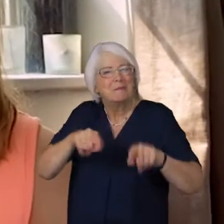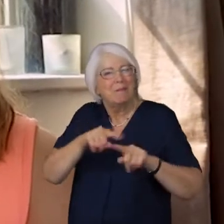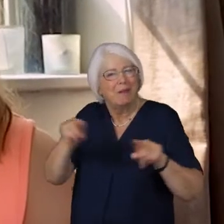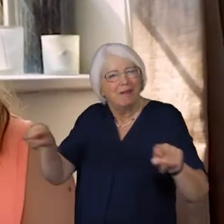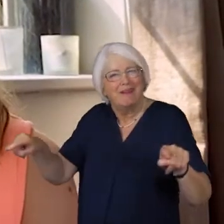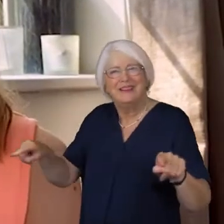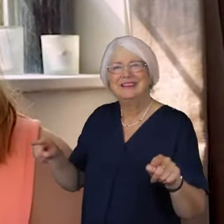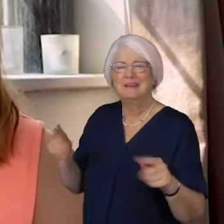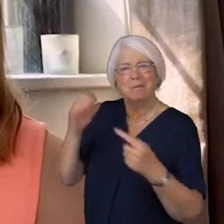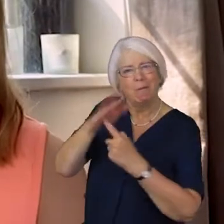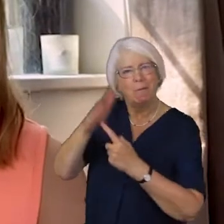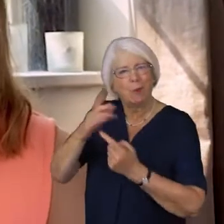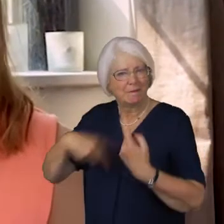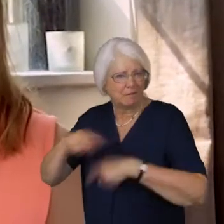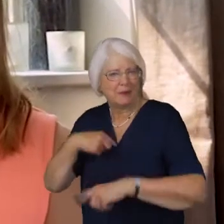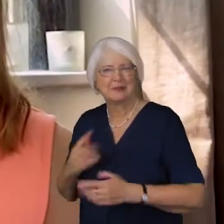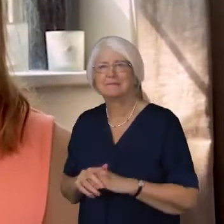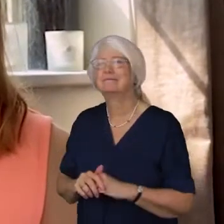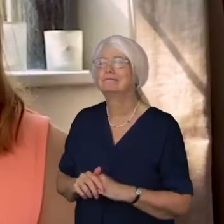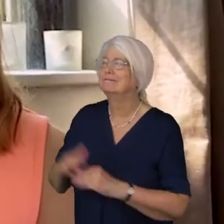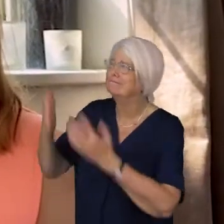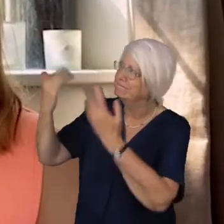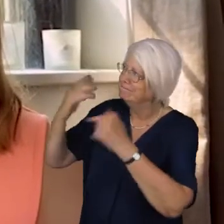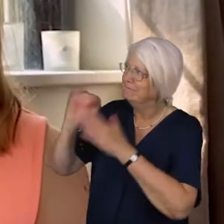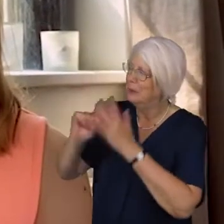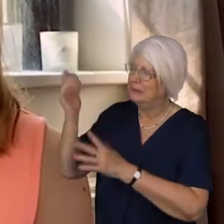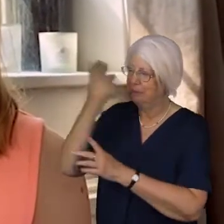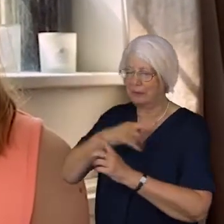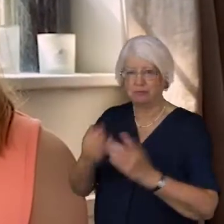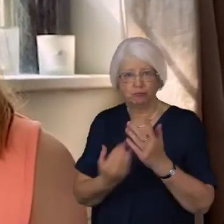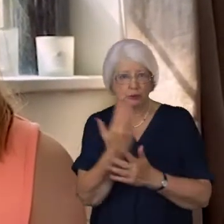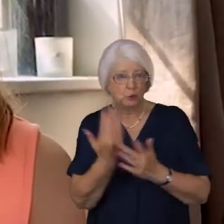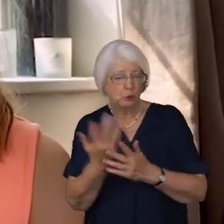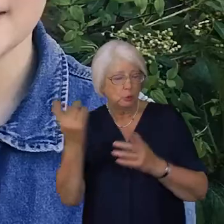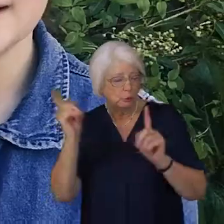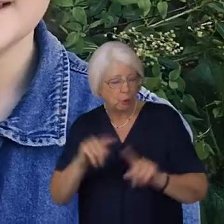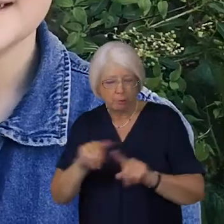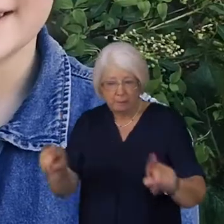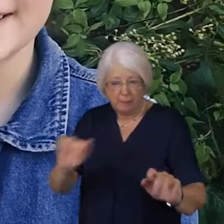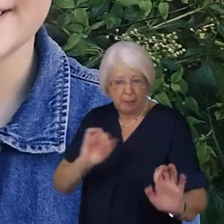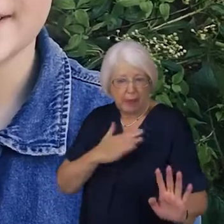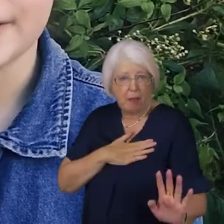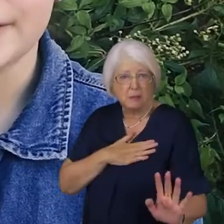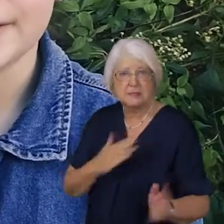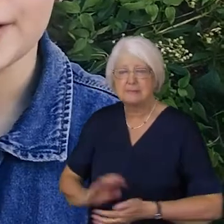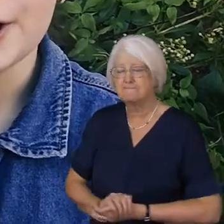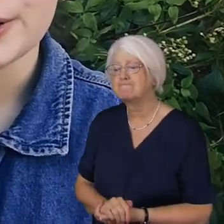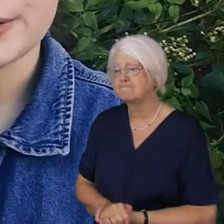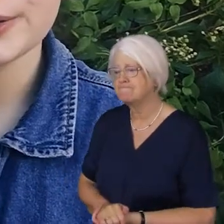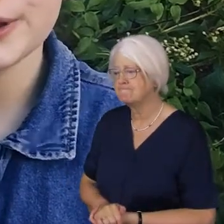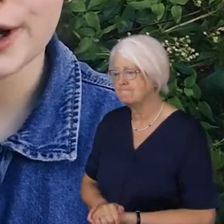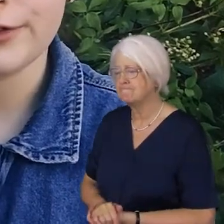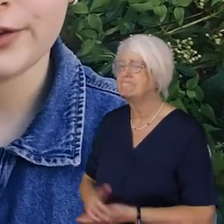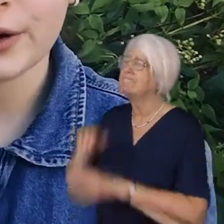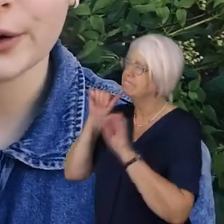Issues that are important to us. Come now, Holy Spirit, and renew the hearts of your people. Dear God,